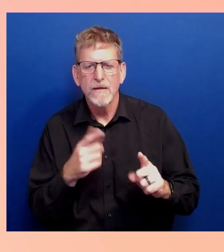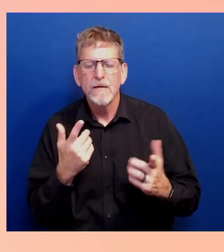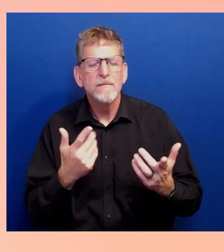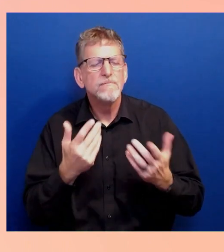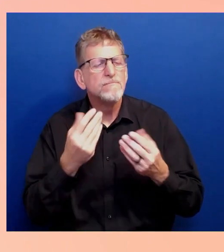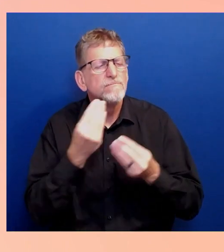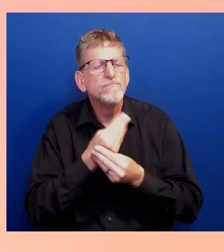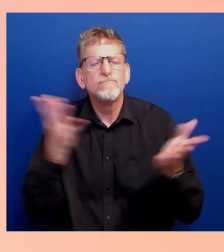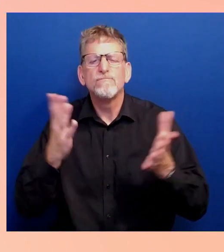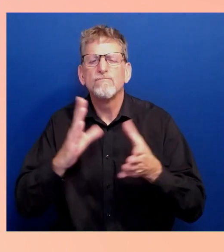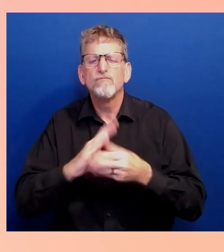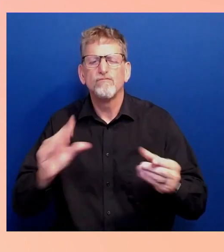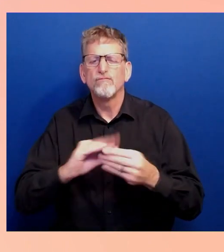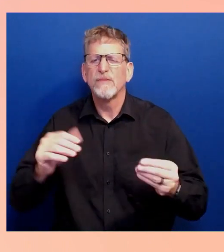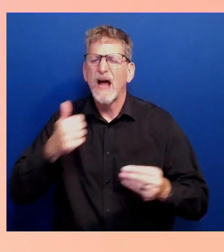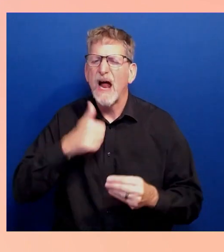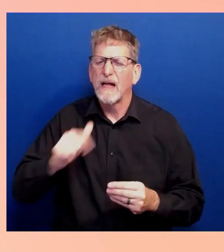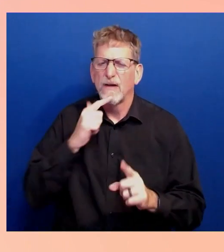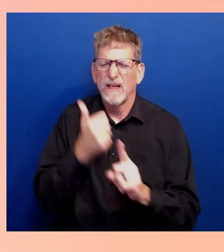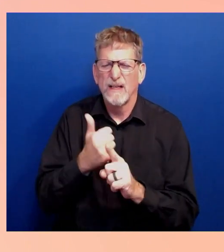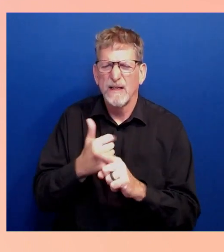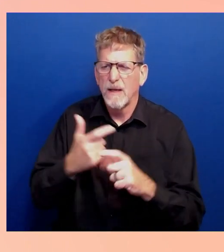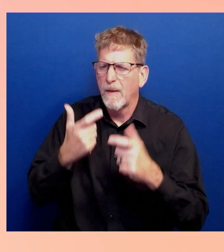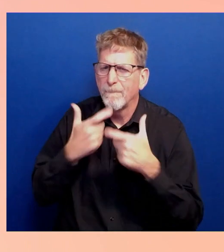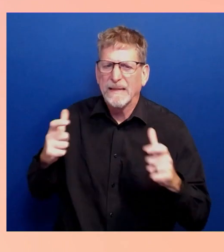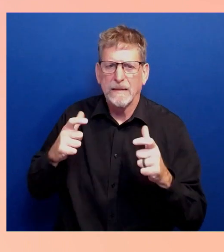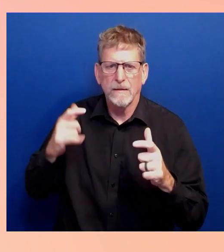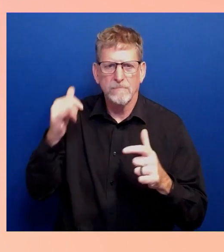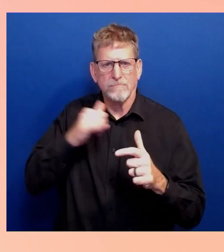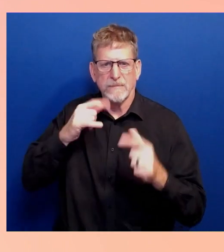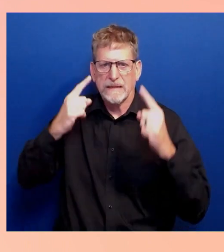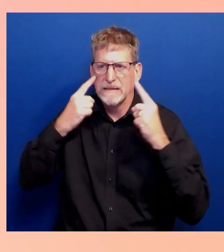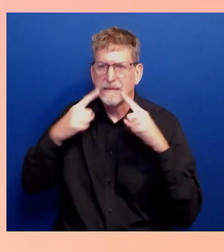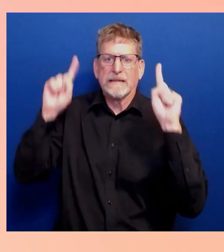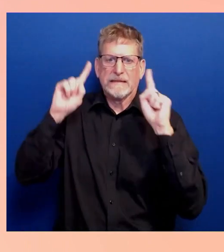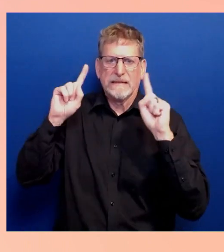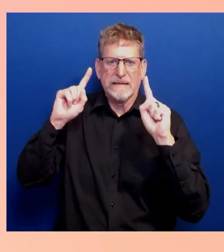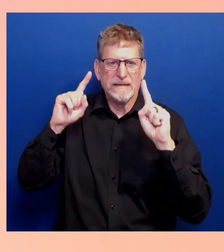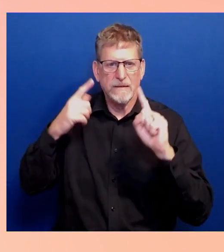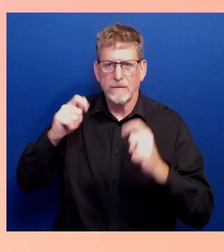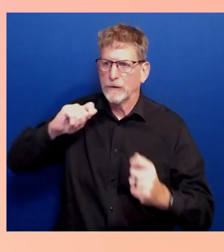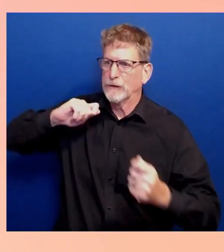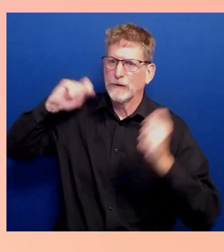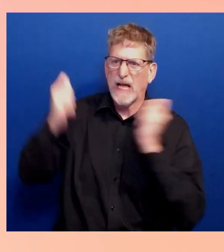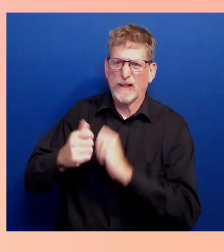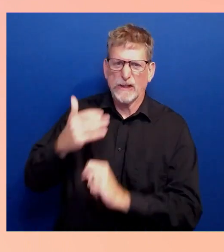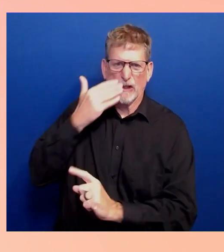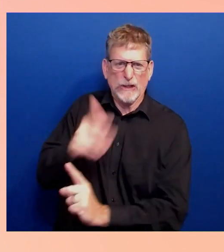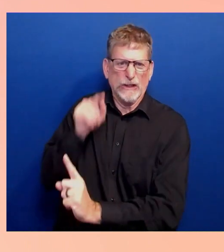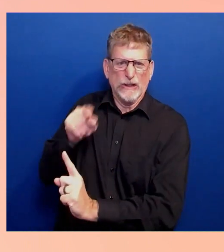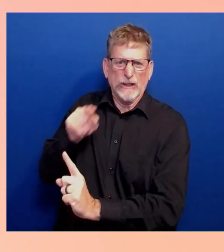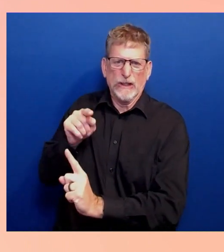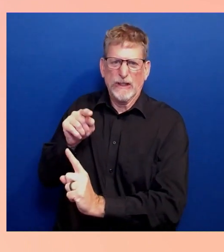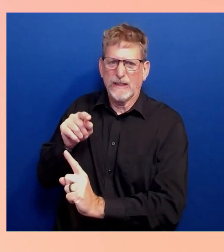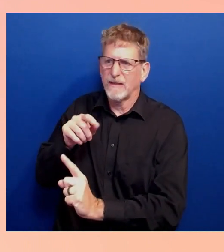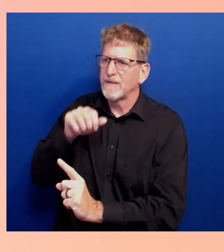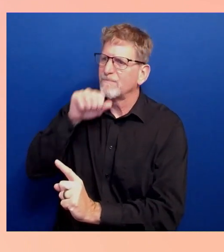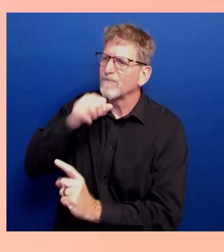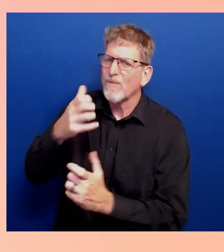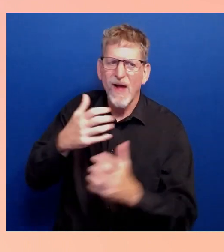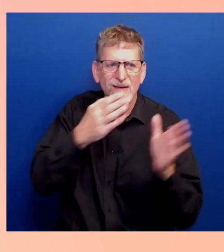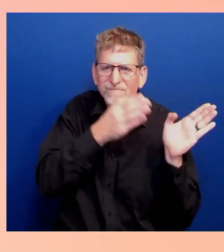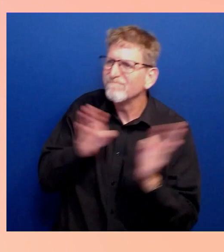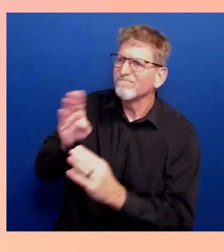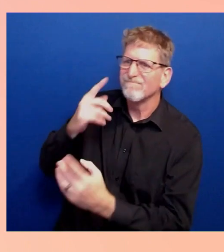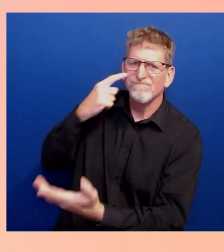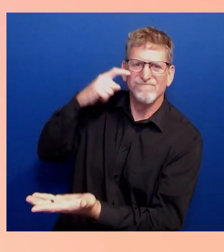success recently that's making good change. And I love the call out because we have an international audience. So we can take sort of